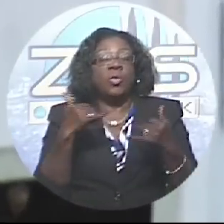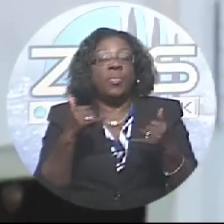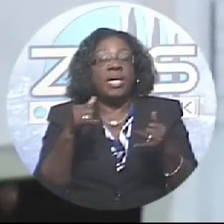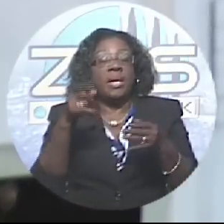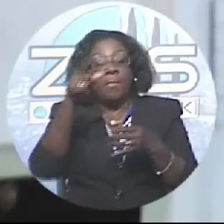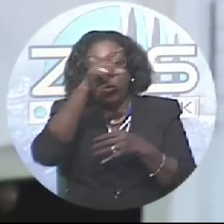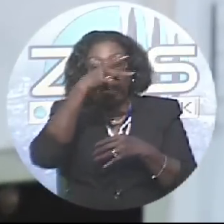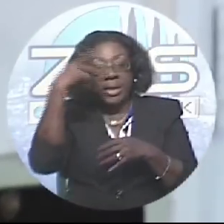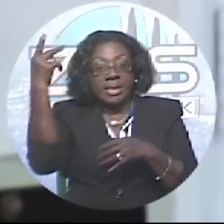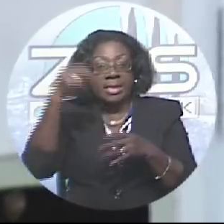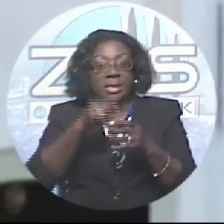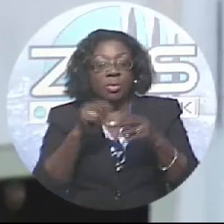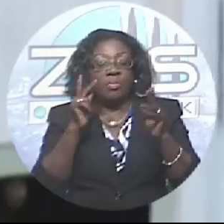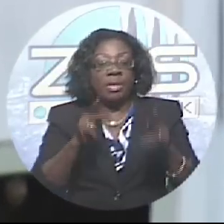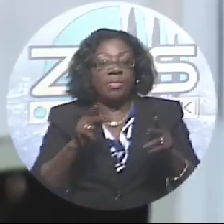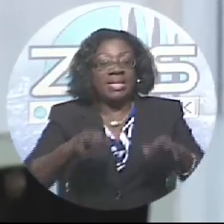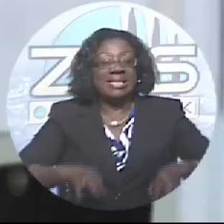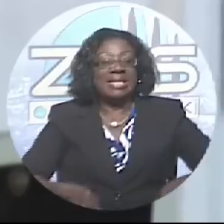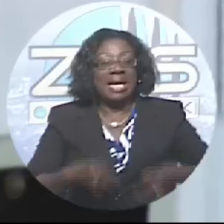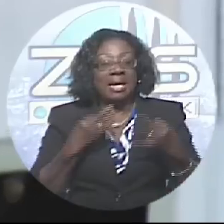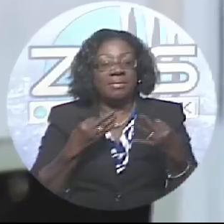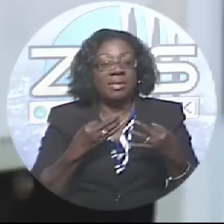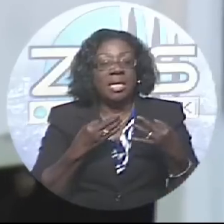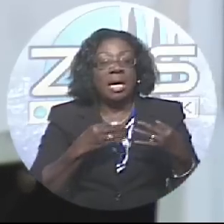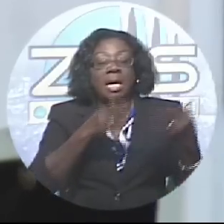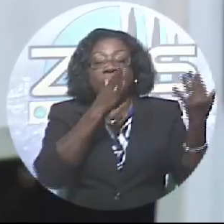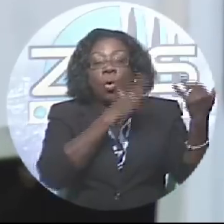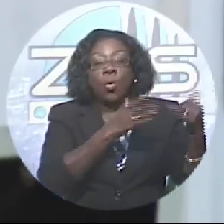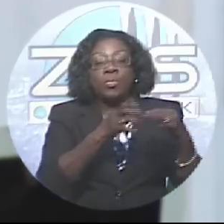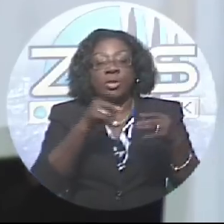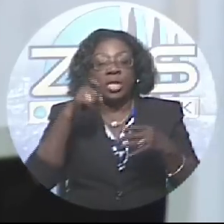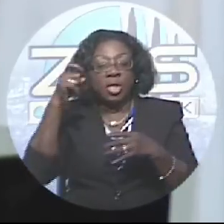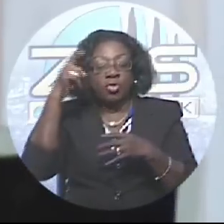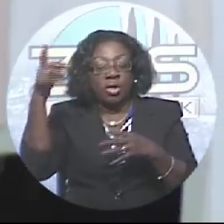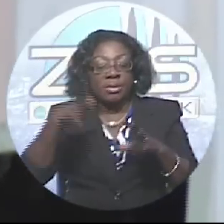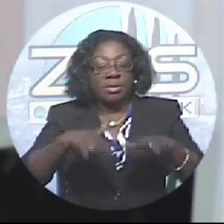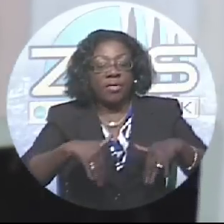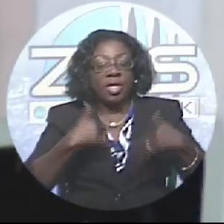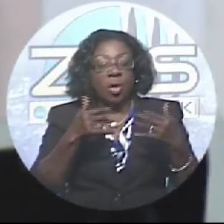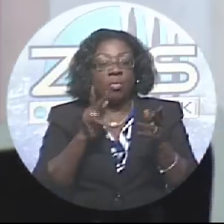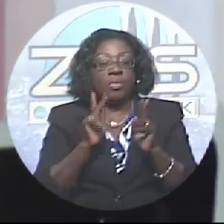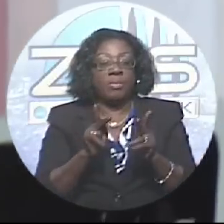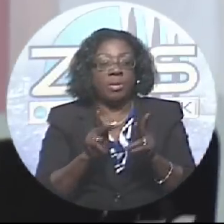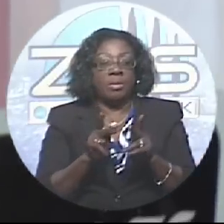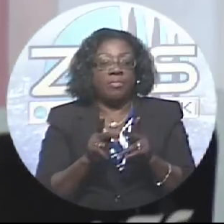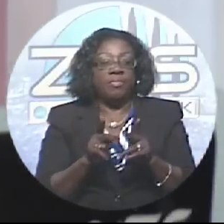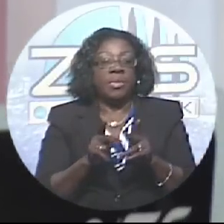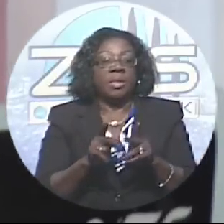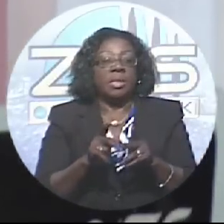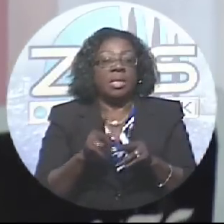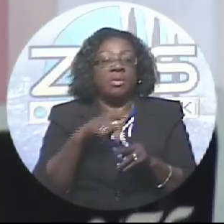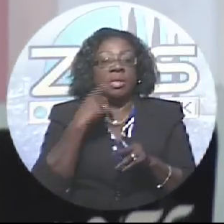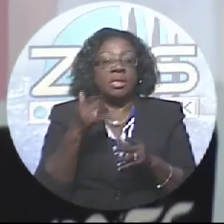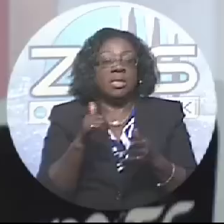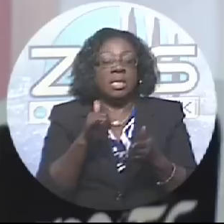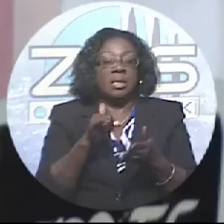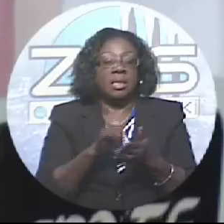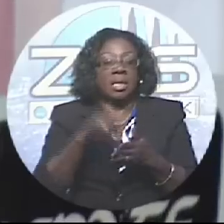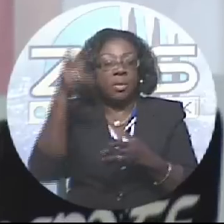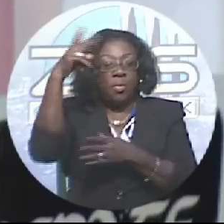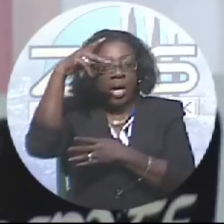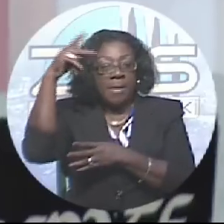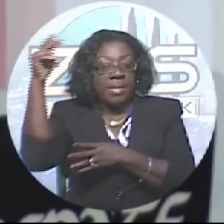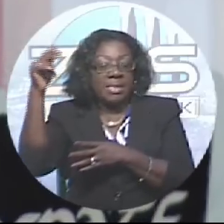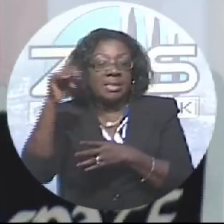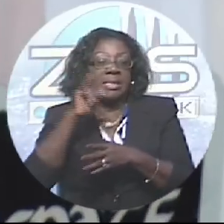lives, and especially the hopes and dreams of aspirations of our young people. I want to reiterate that the Prime